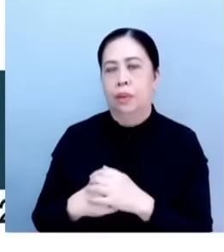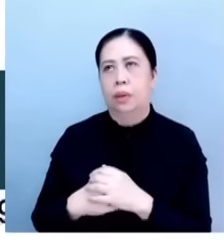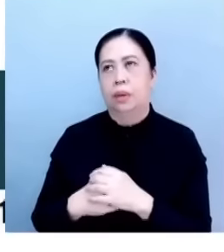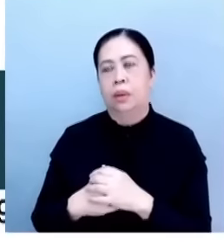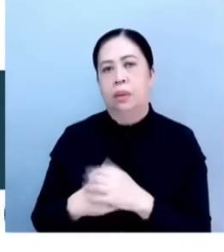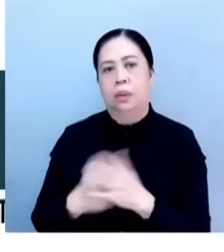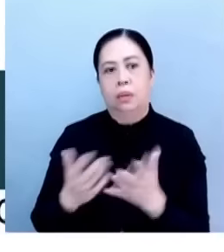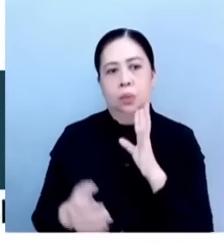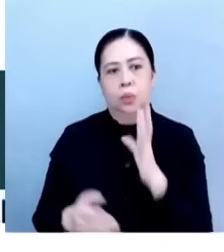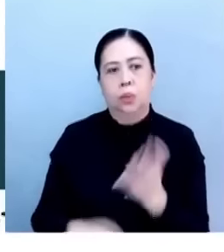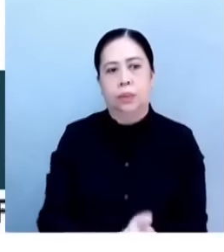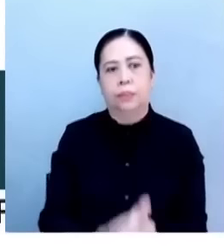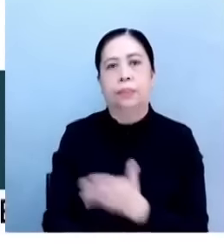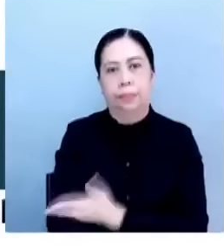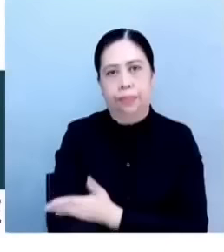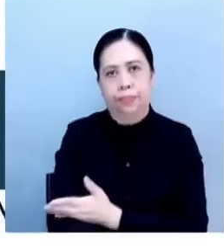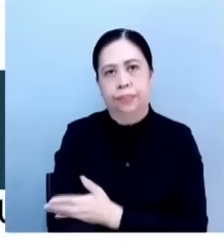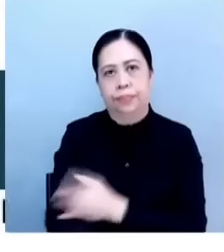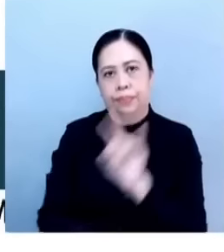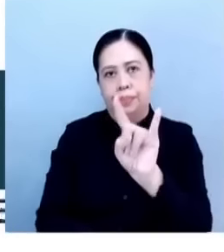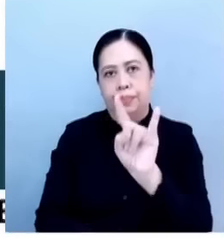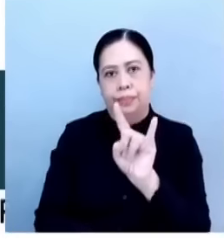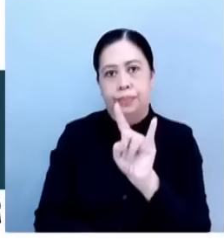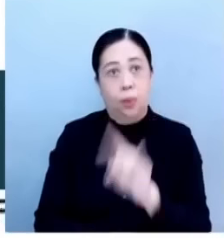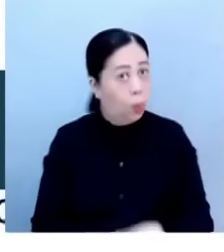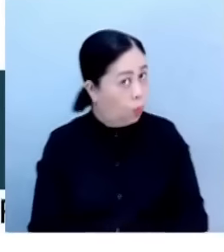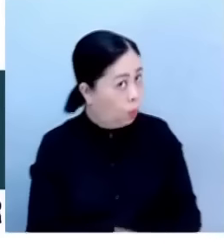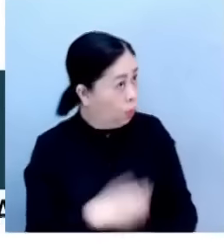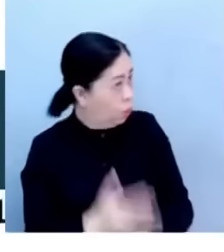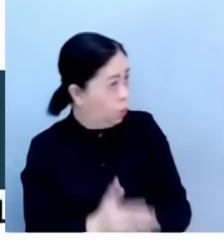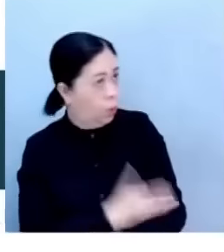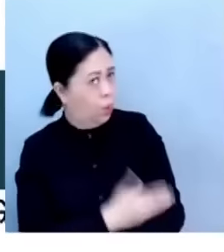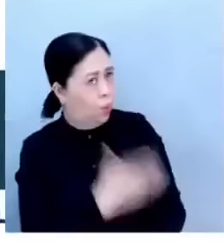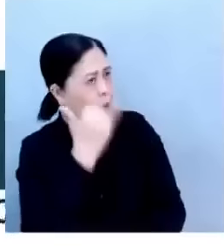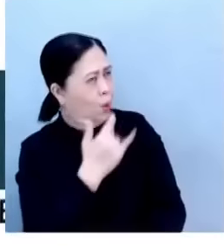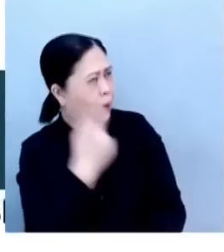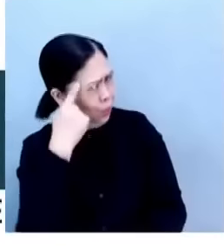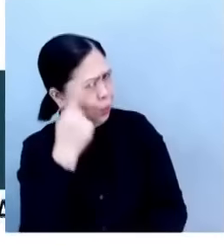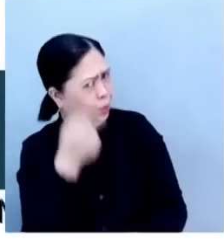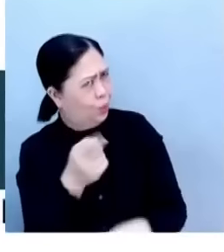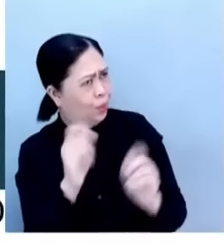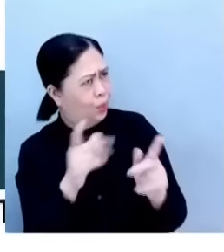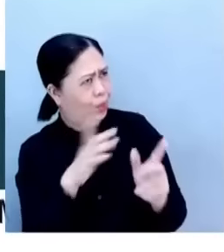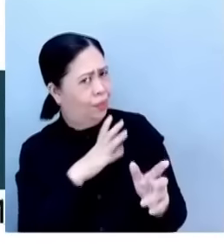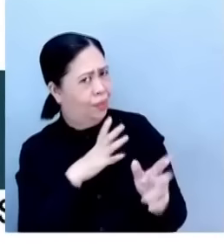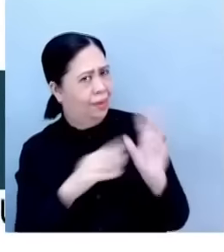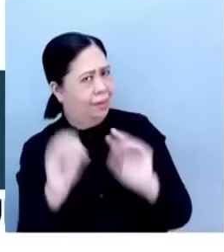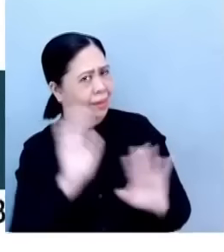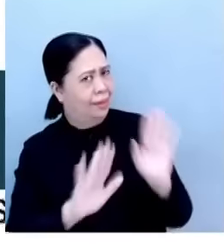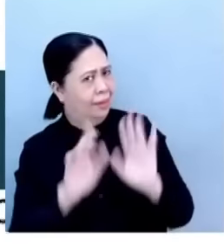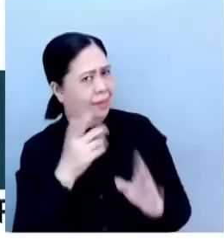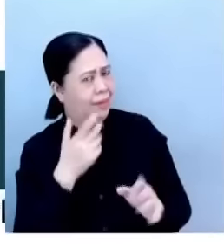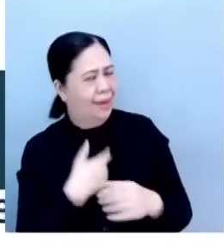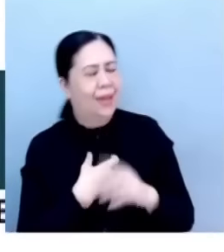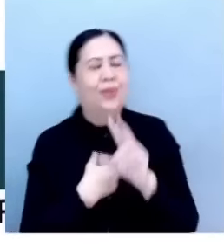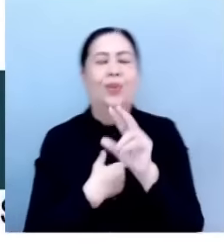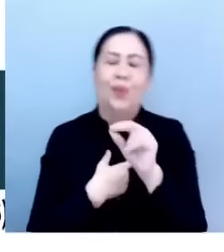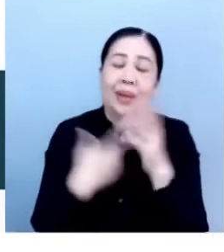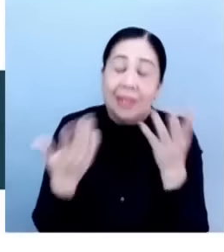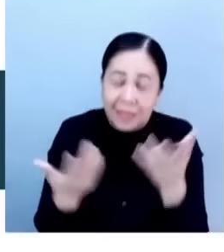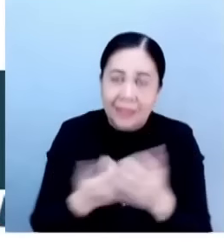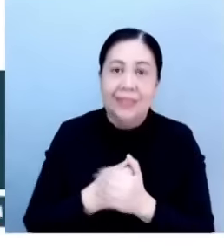would improve the ad. Because, they will improve it? Why? I thought there was nothing wrong with it. No. Well, of